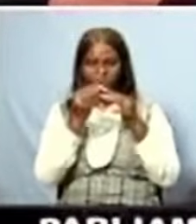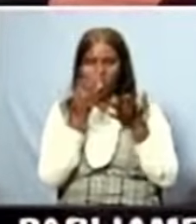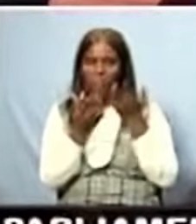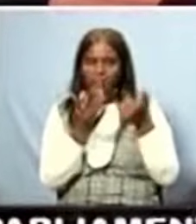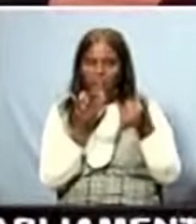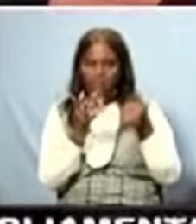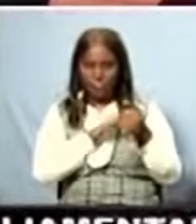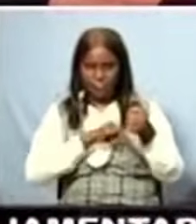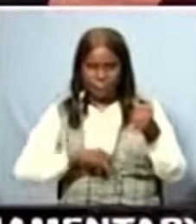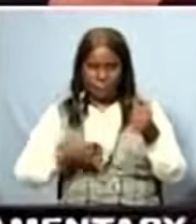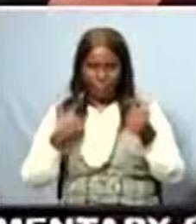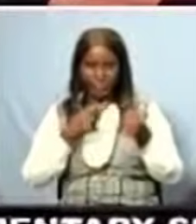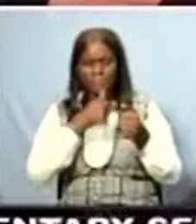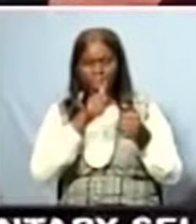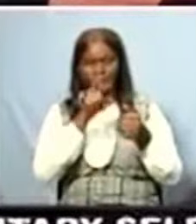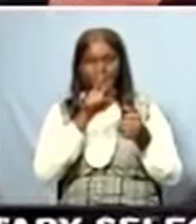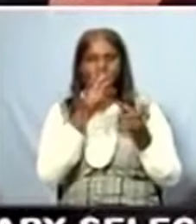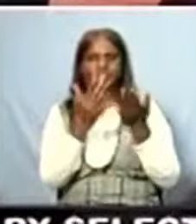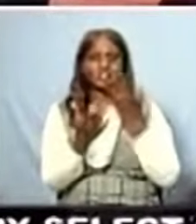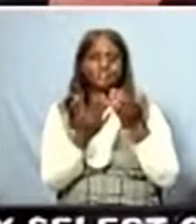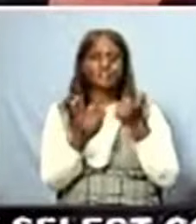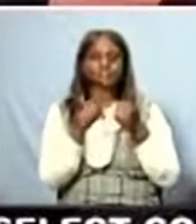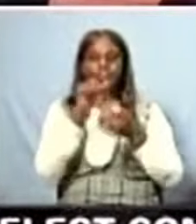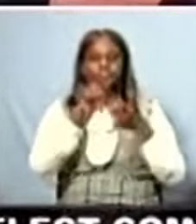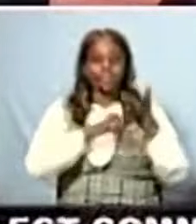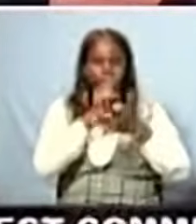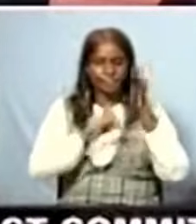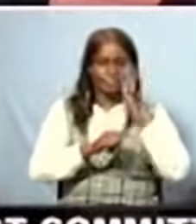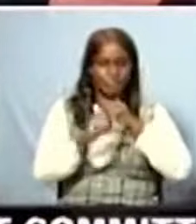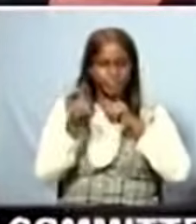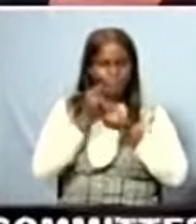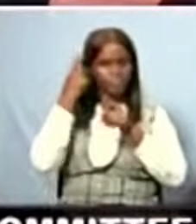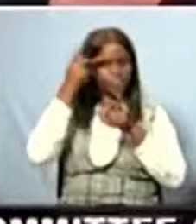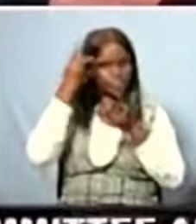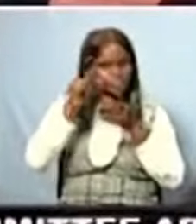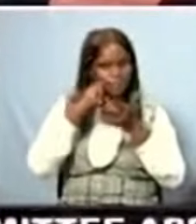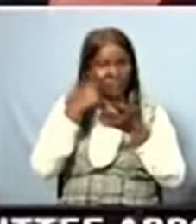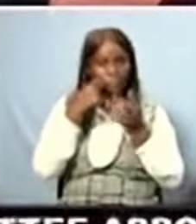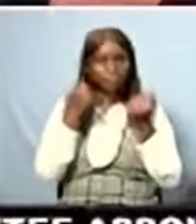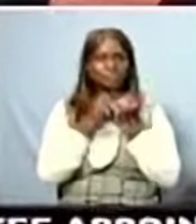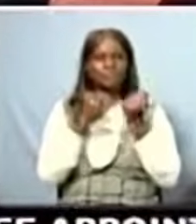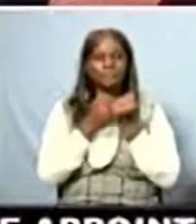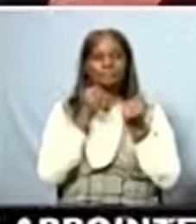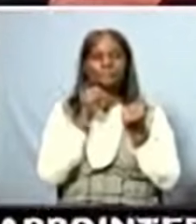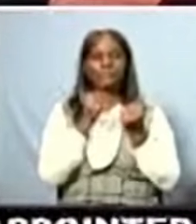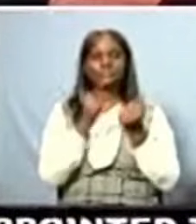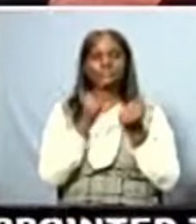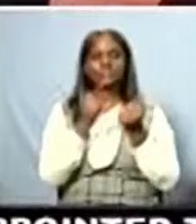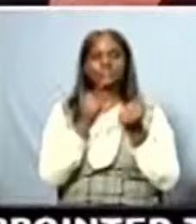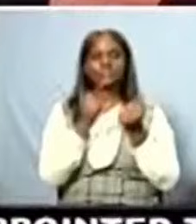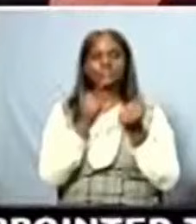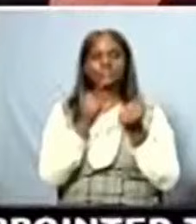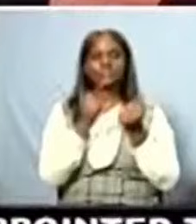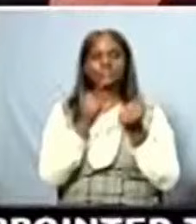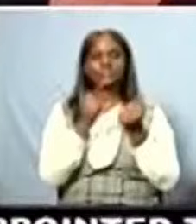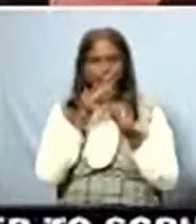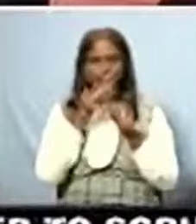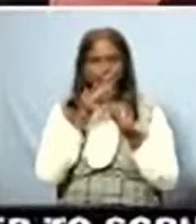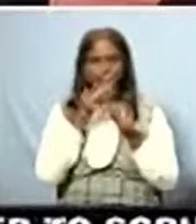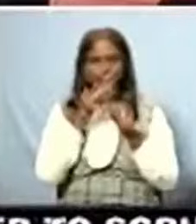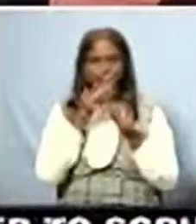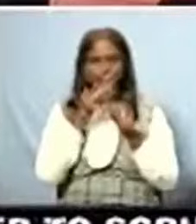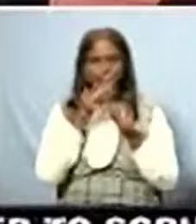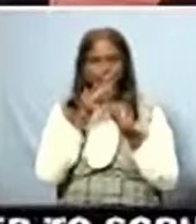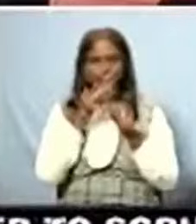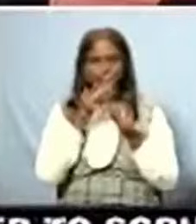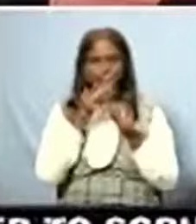a member of parliament is maybe disqualified by a political party that sponsored him. And we have seen previously, until a member goes